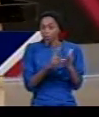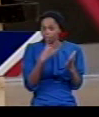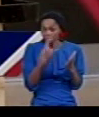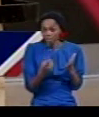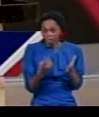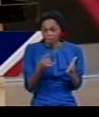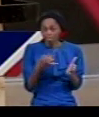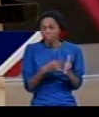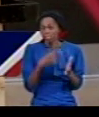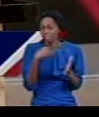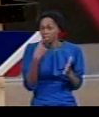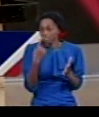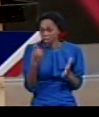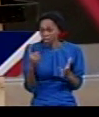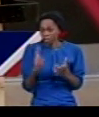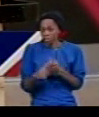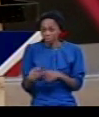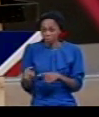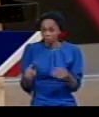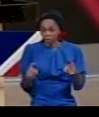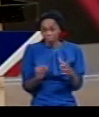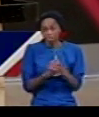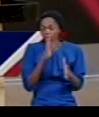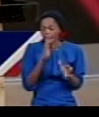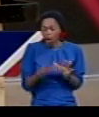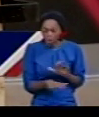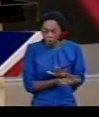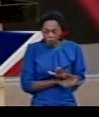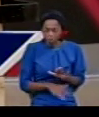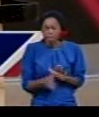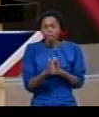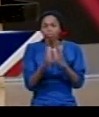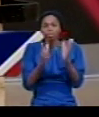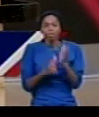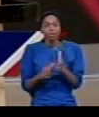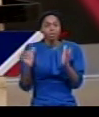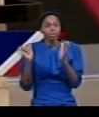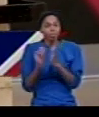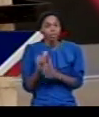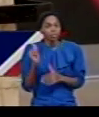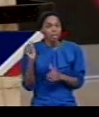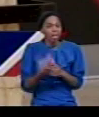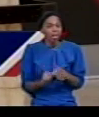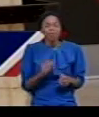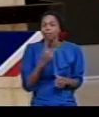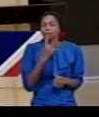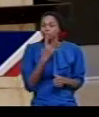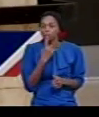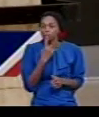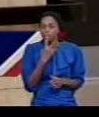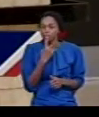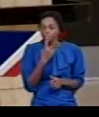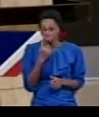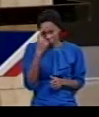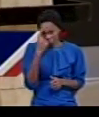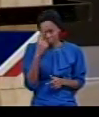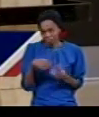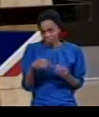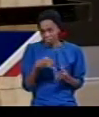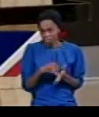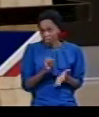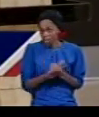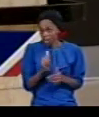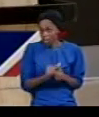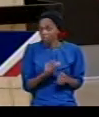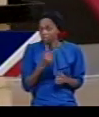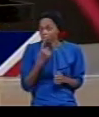it said to them who are under the law, that every mouth, think about that, every